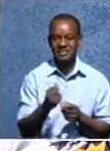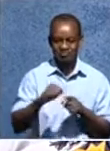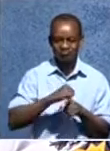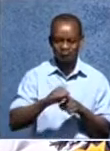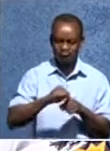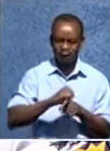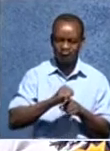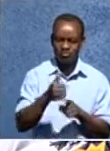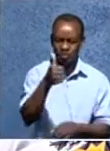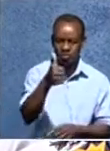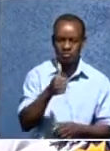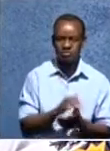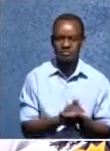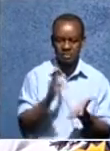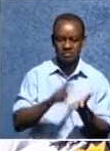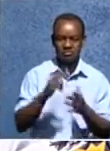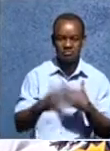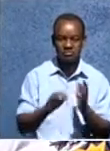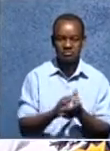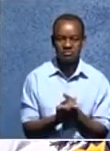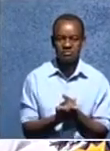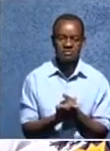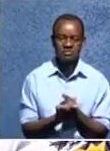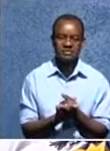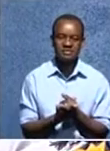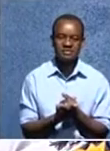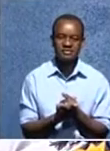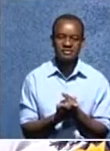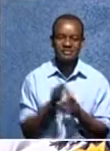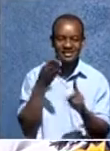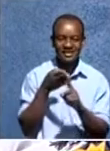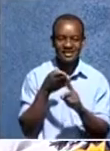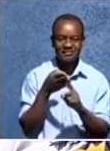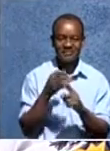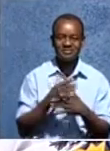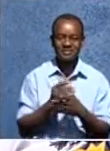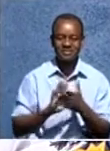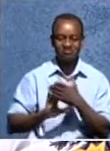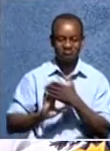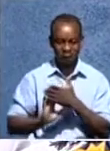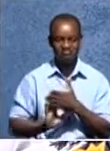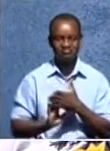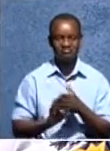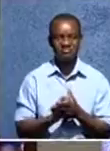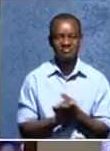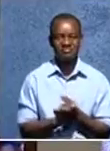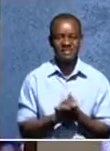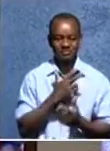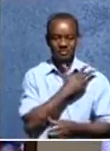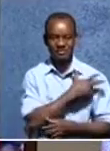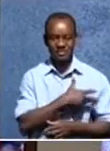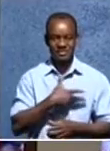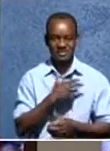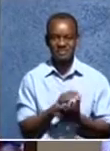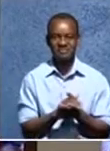Of course, if they are not accredited, they would, in fact, for the safety and to be professional in terms of customer service delivery, that because they have to go